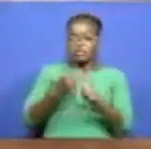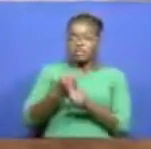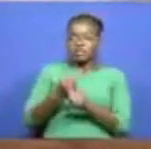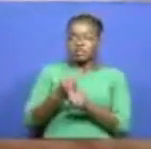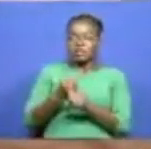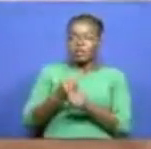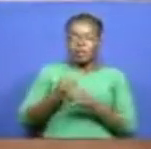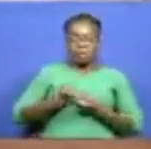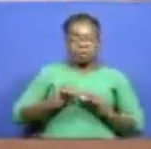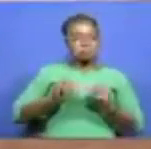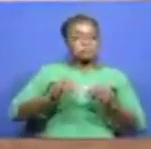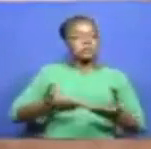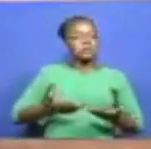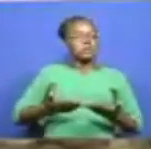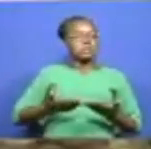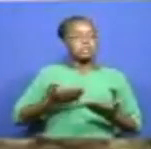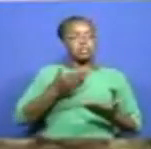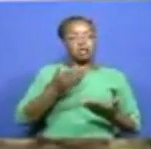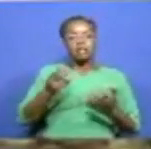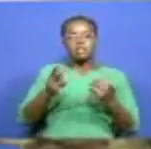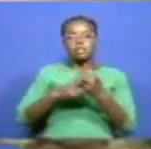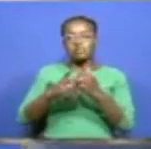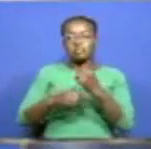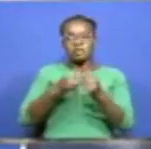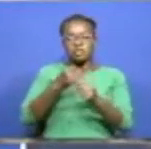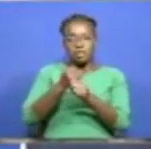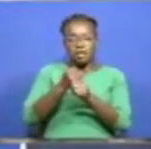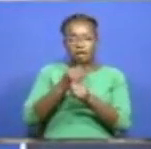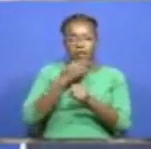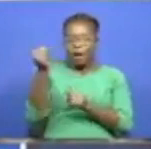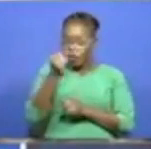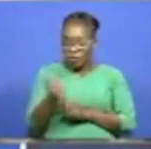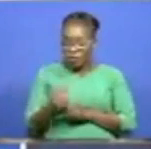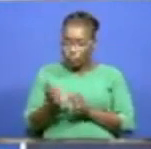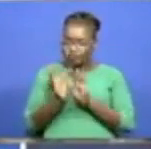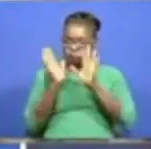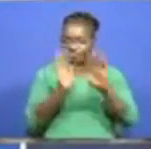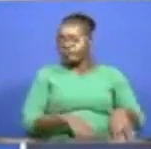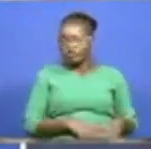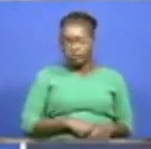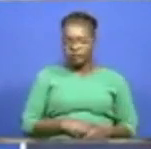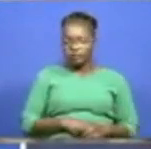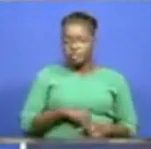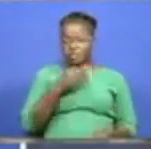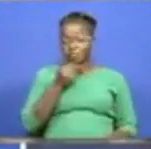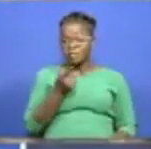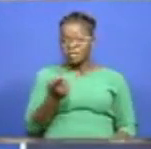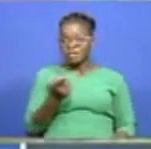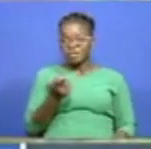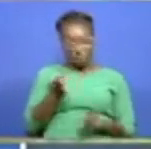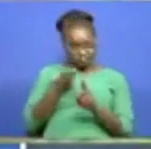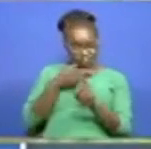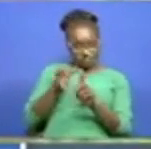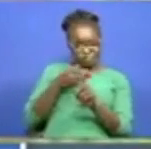allegedly impregnated by a 70-year-old man and abandoned. The man is said to have lured the